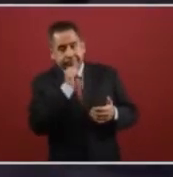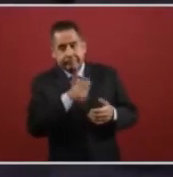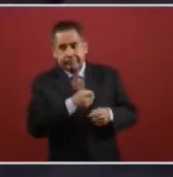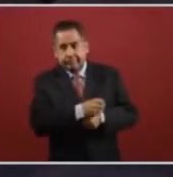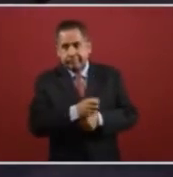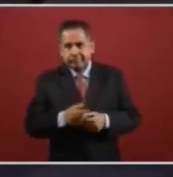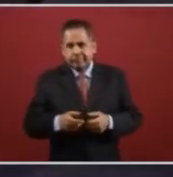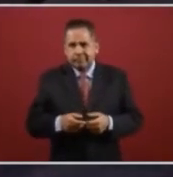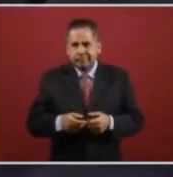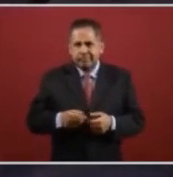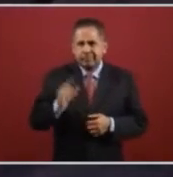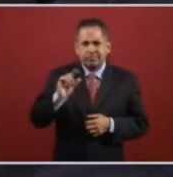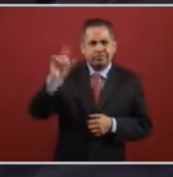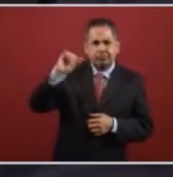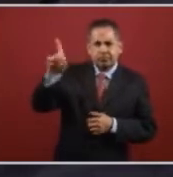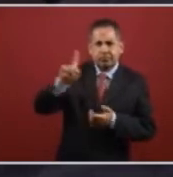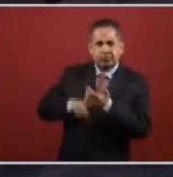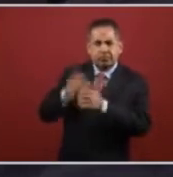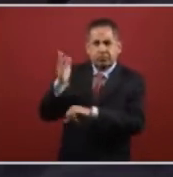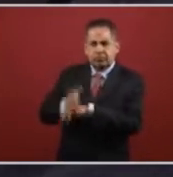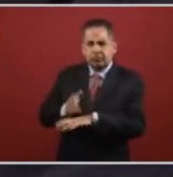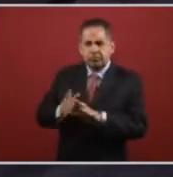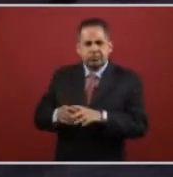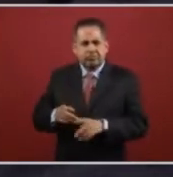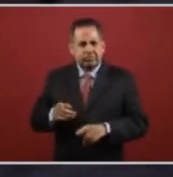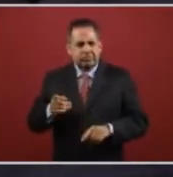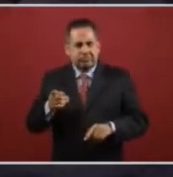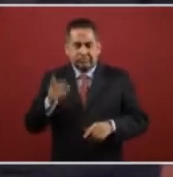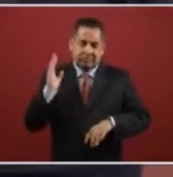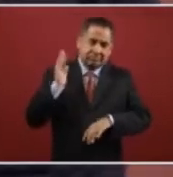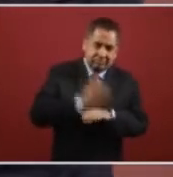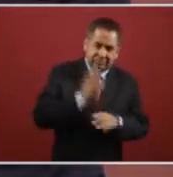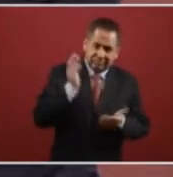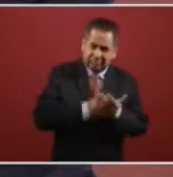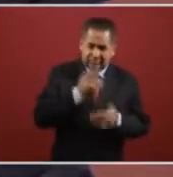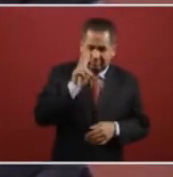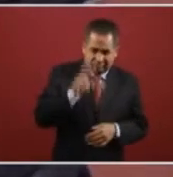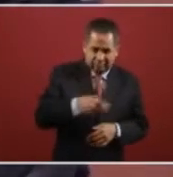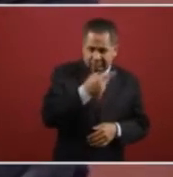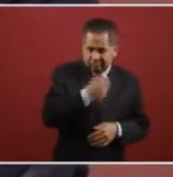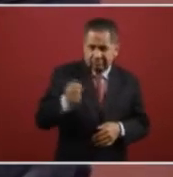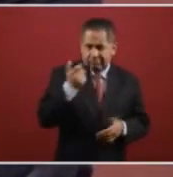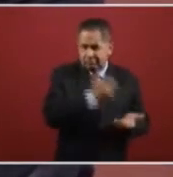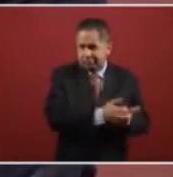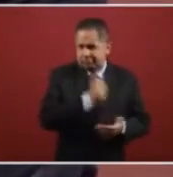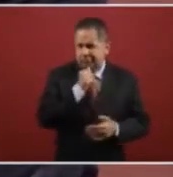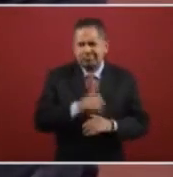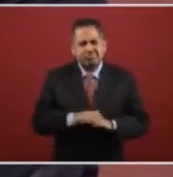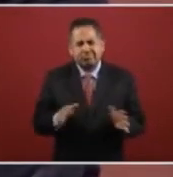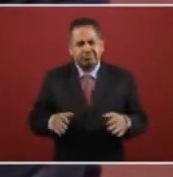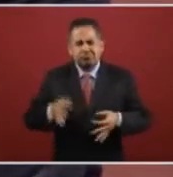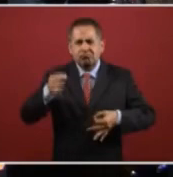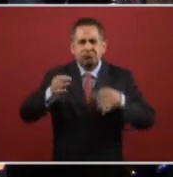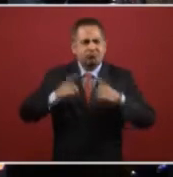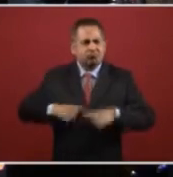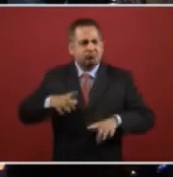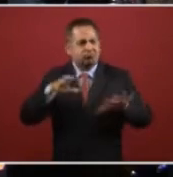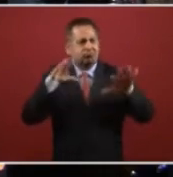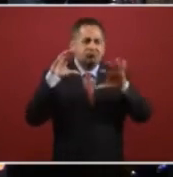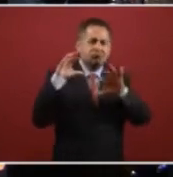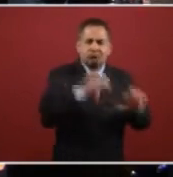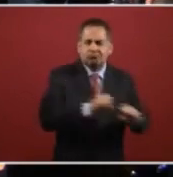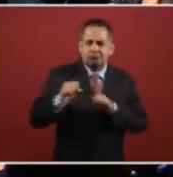because yes, we have to, but it is not applied, this sanctioning. No